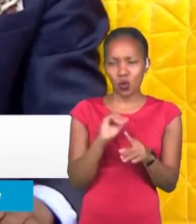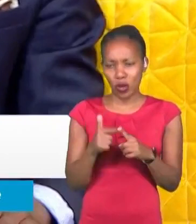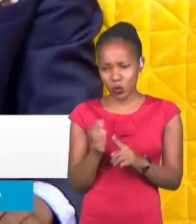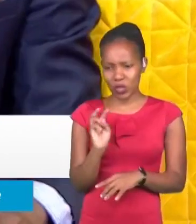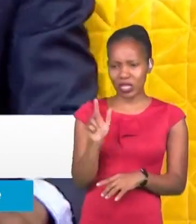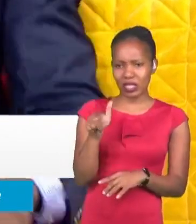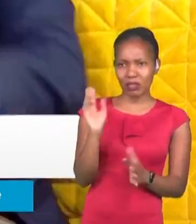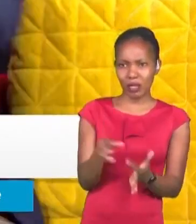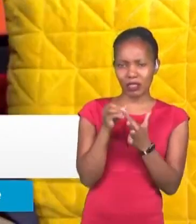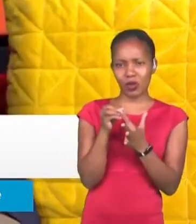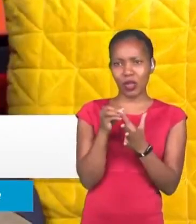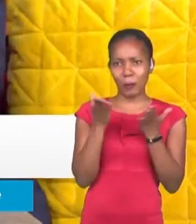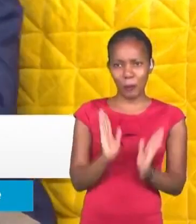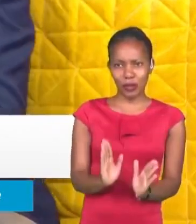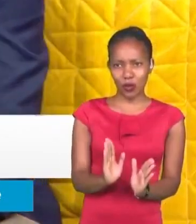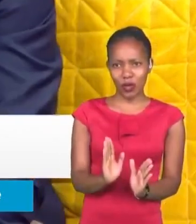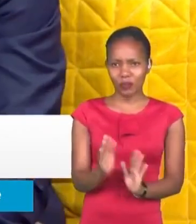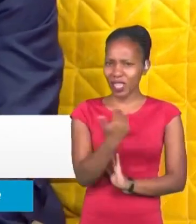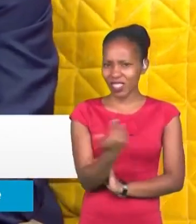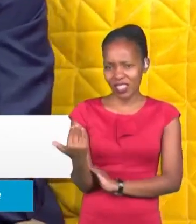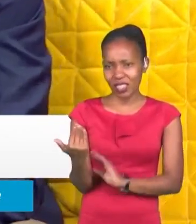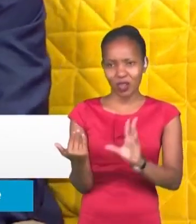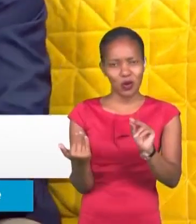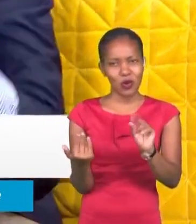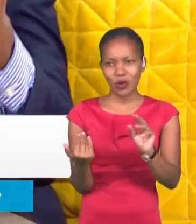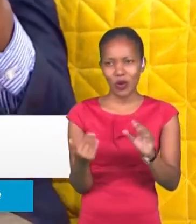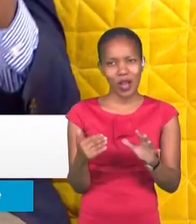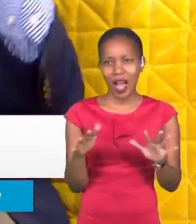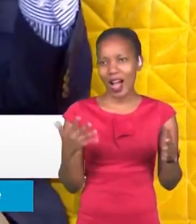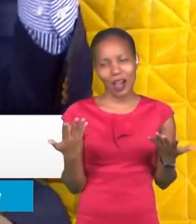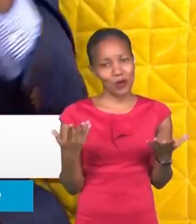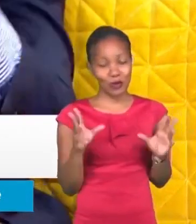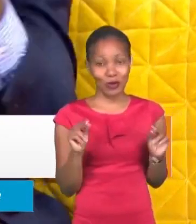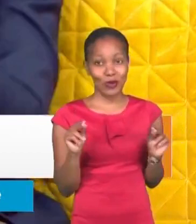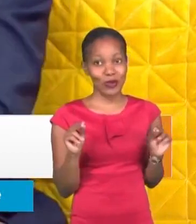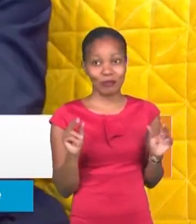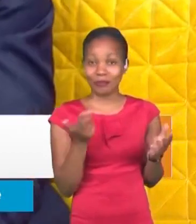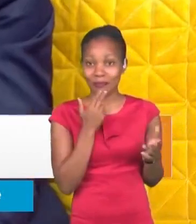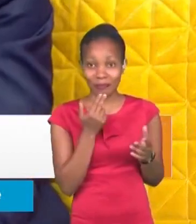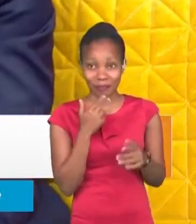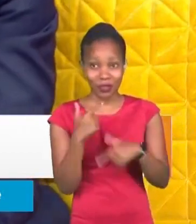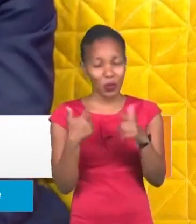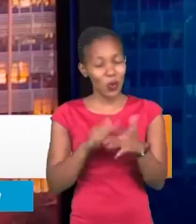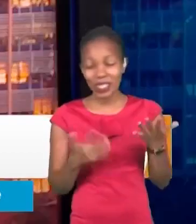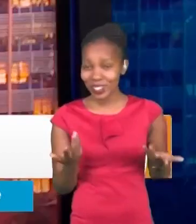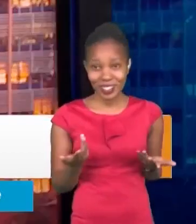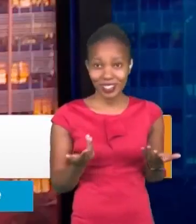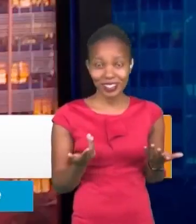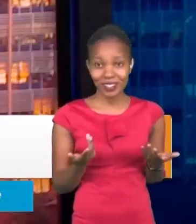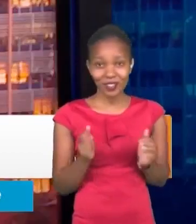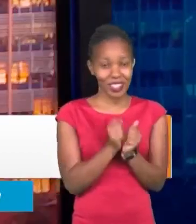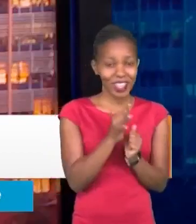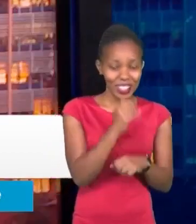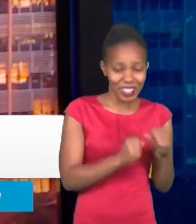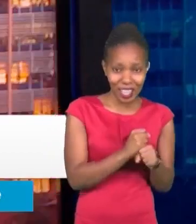particular person as a child. Yeah. Wow. Okay. No. Yeah. What? A 13-year-old.